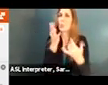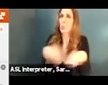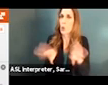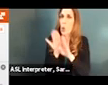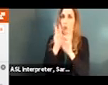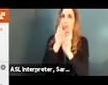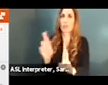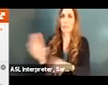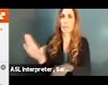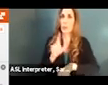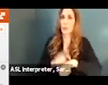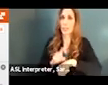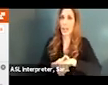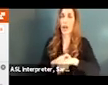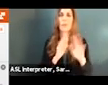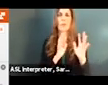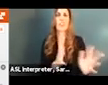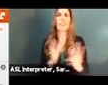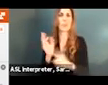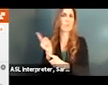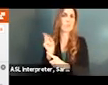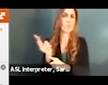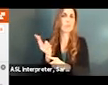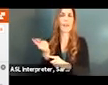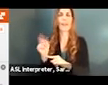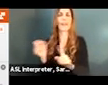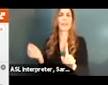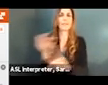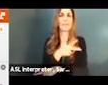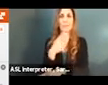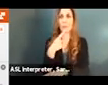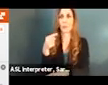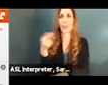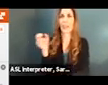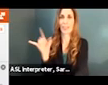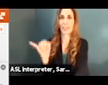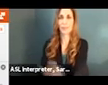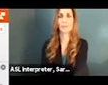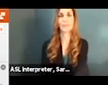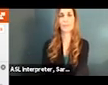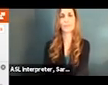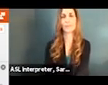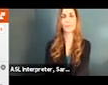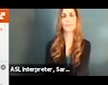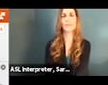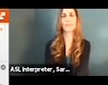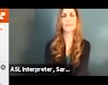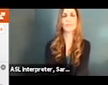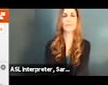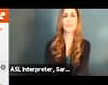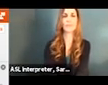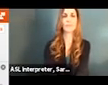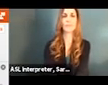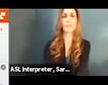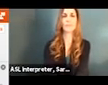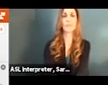your time. I'll leave this up for another couple seconds, and then I'm going to pass it over to Haley to talk about consults for a second. I'll